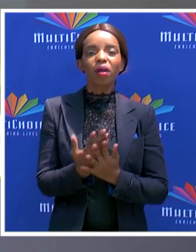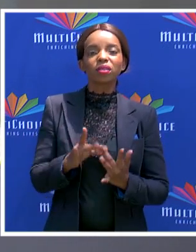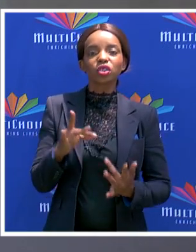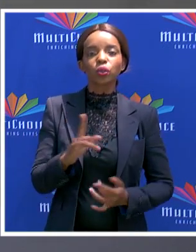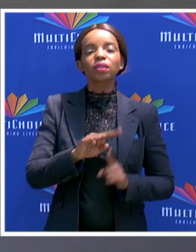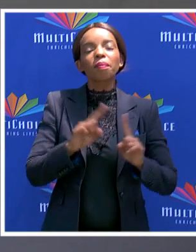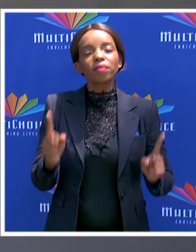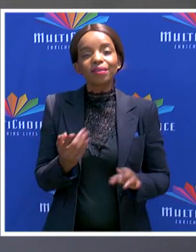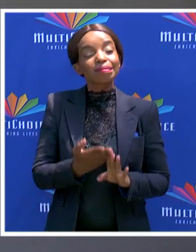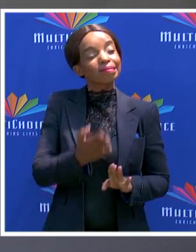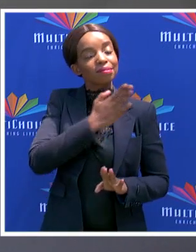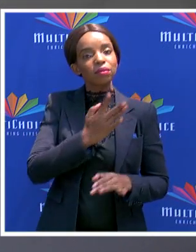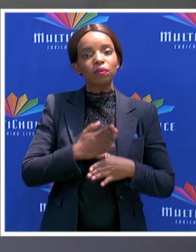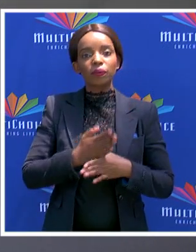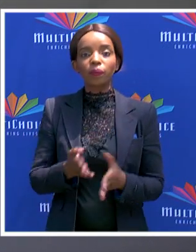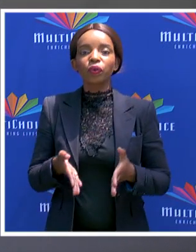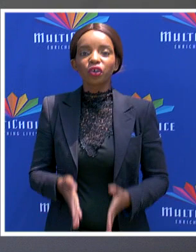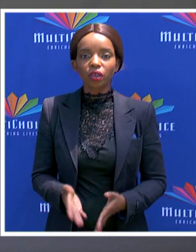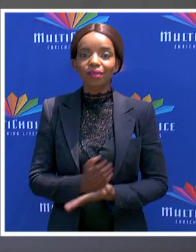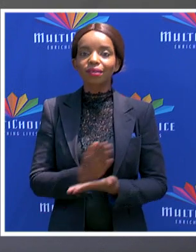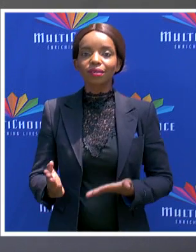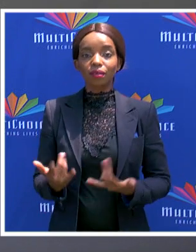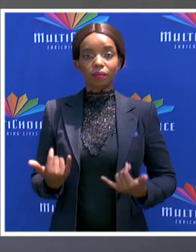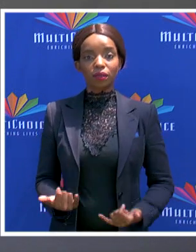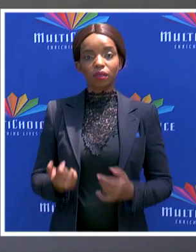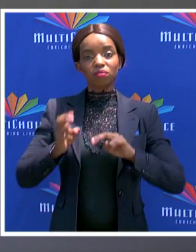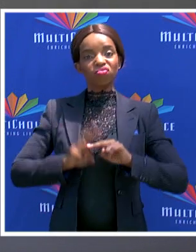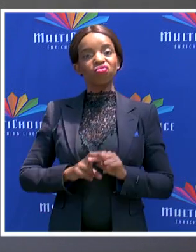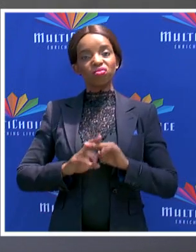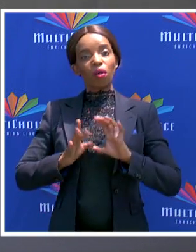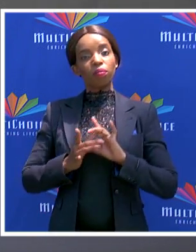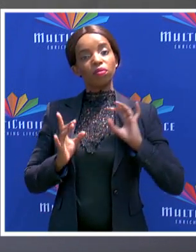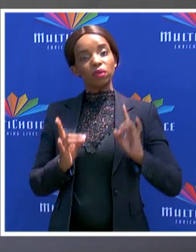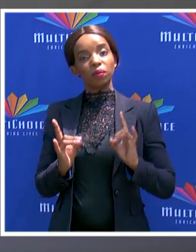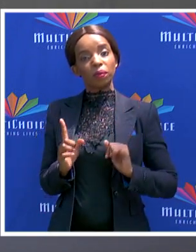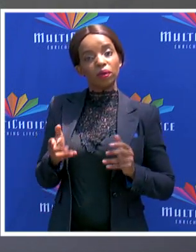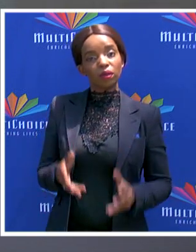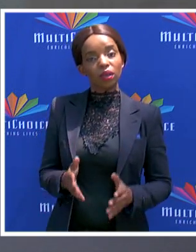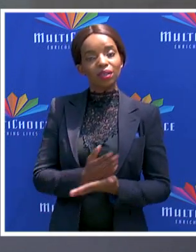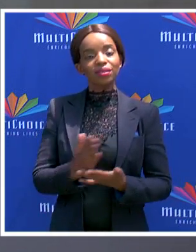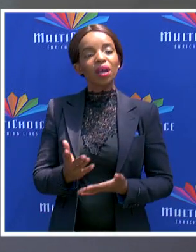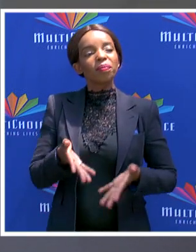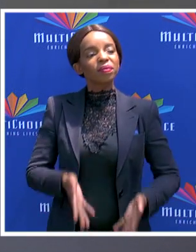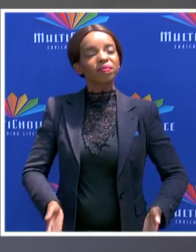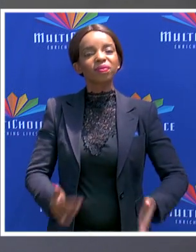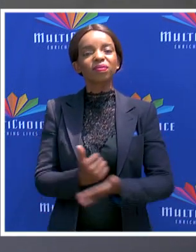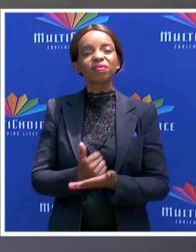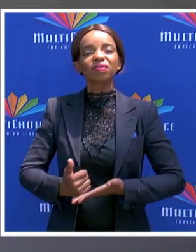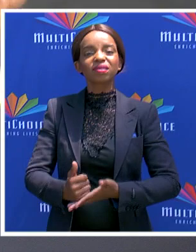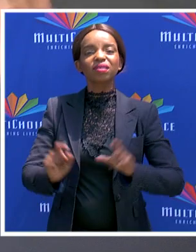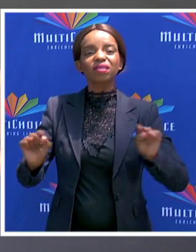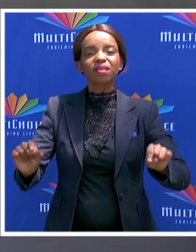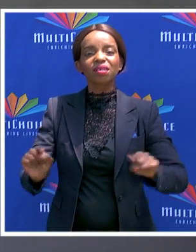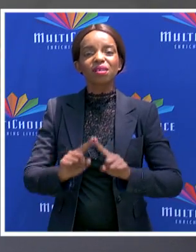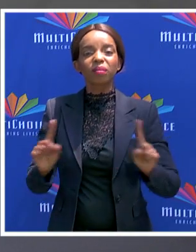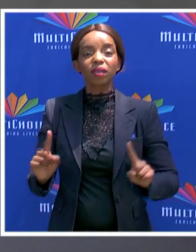from the beginning. And some of you are sitting here in the front. I'm not going to mention any names, and some of you are sitting down there. But we